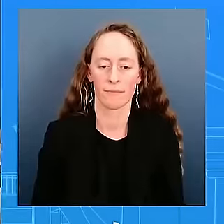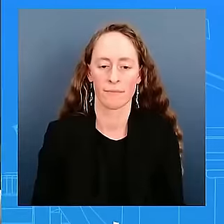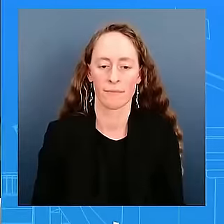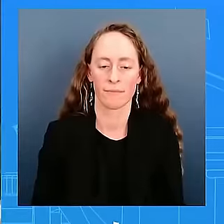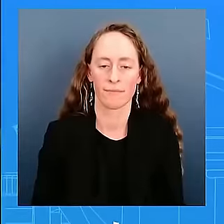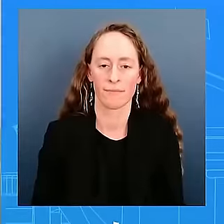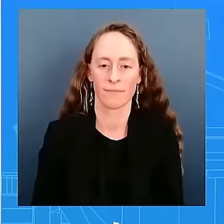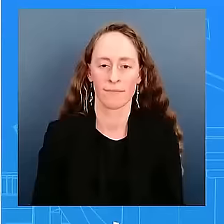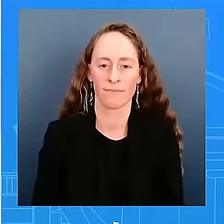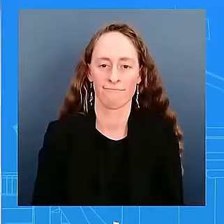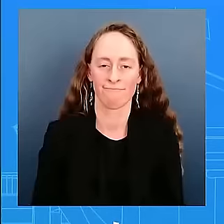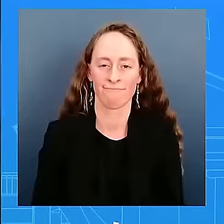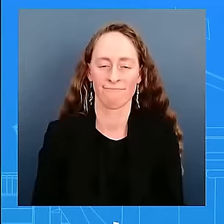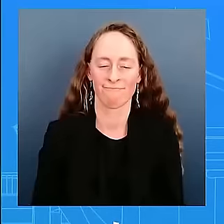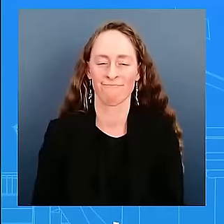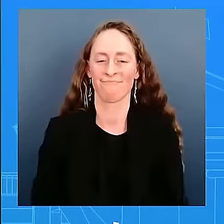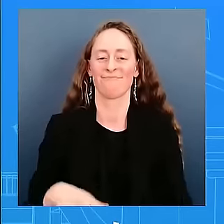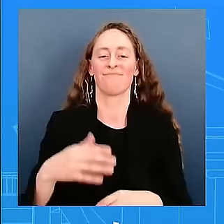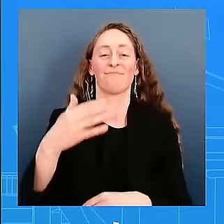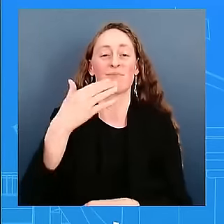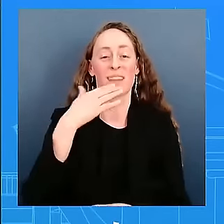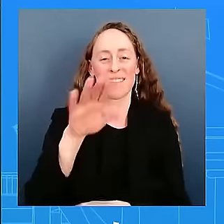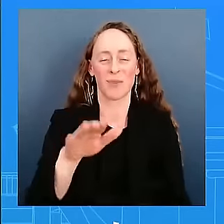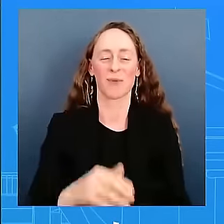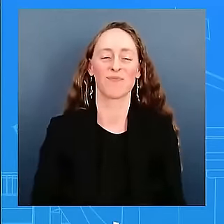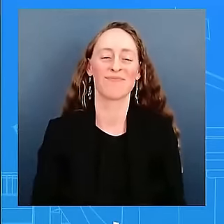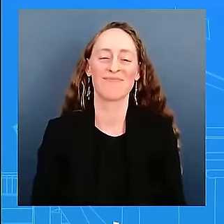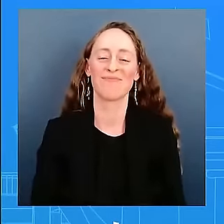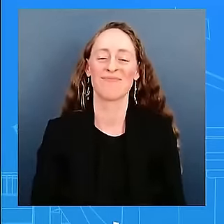Good afternoon, everyone. Good